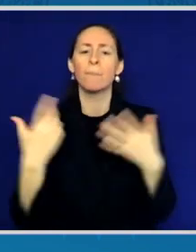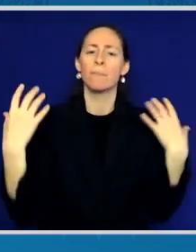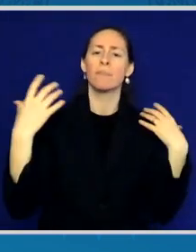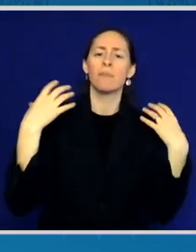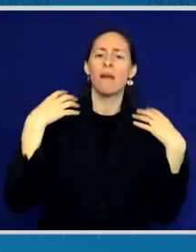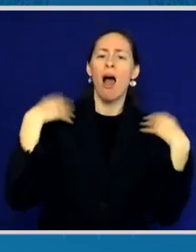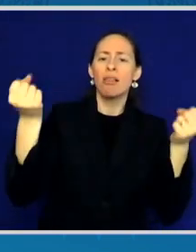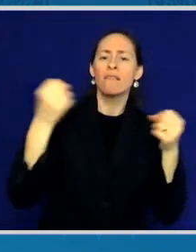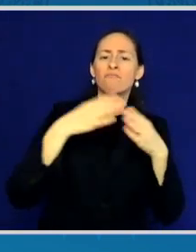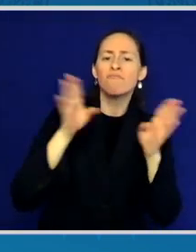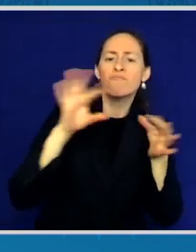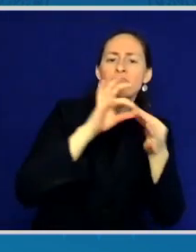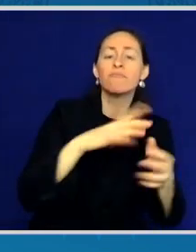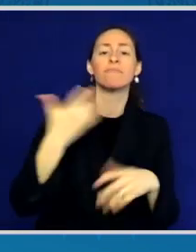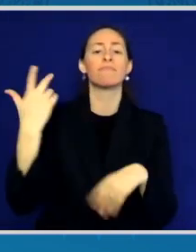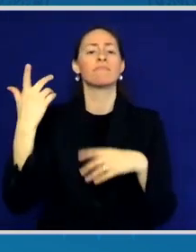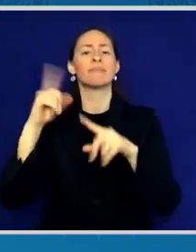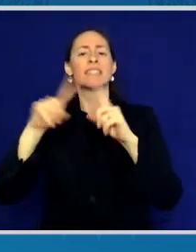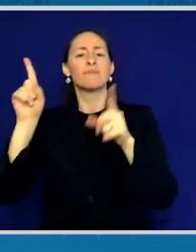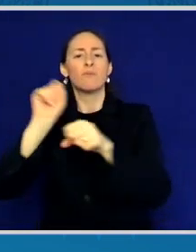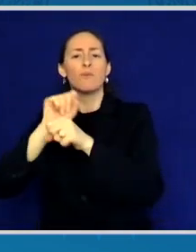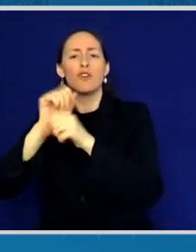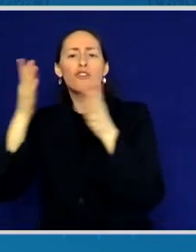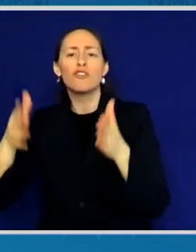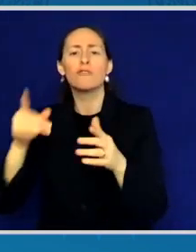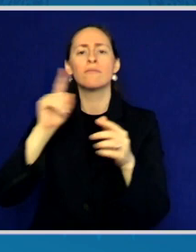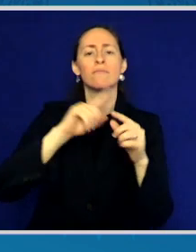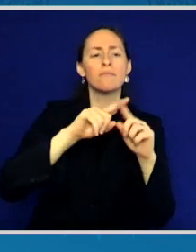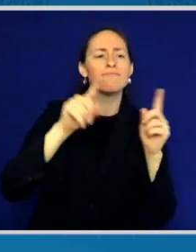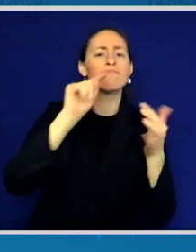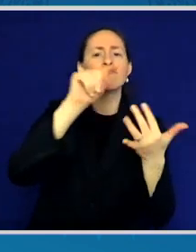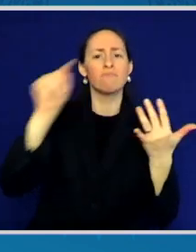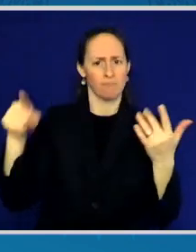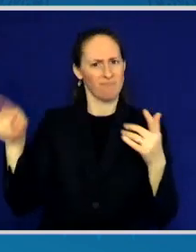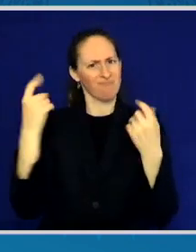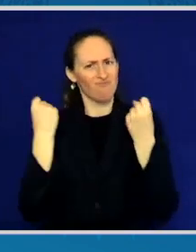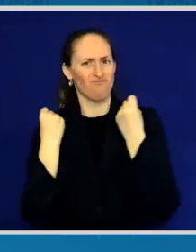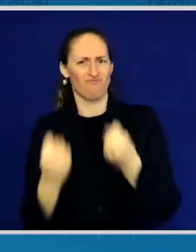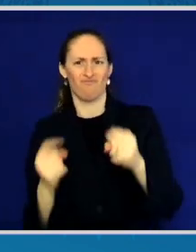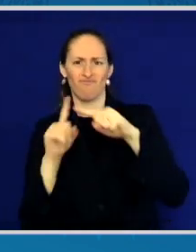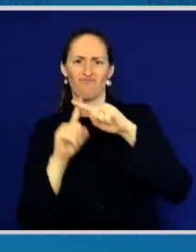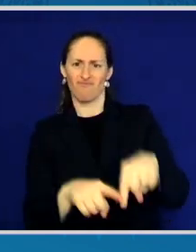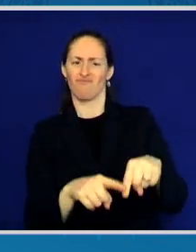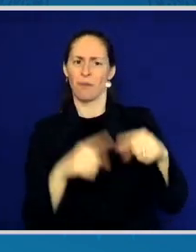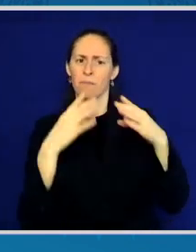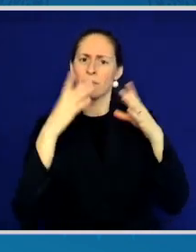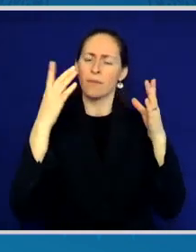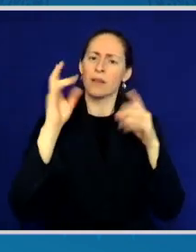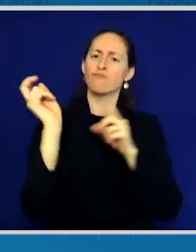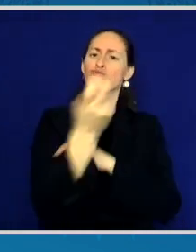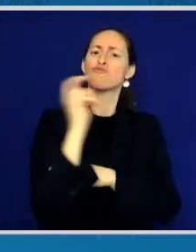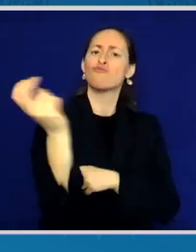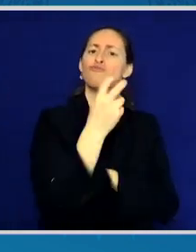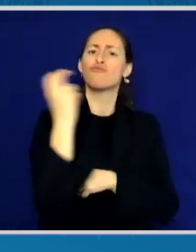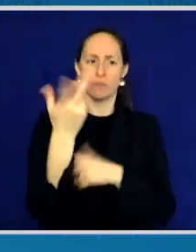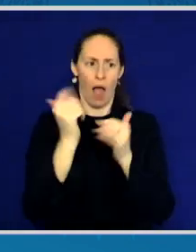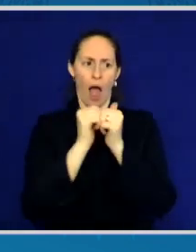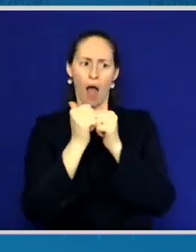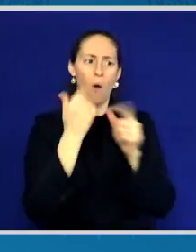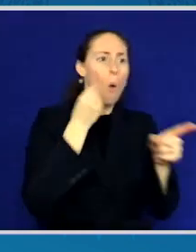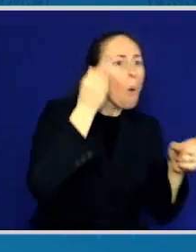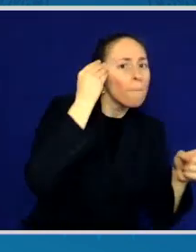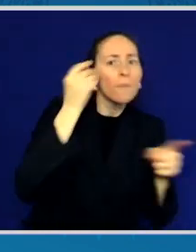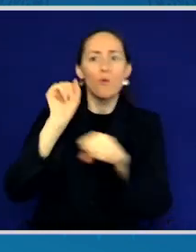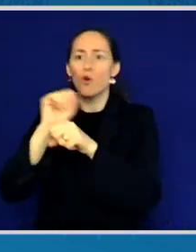care workers, relied on public transit to get to work every day, to continue doing the work, which was about saving